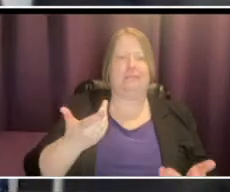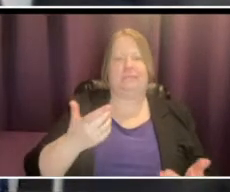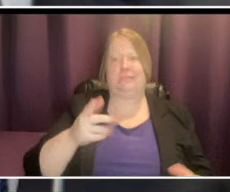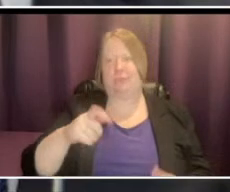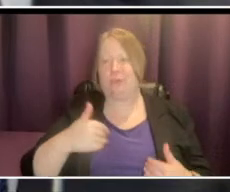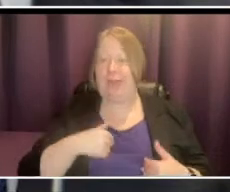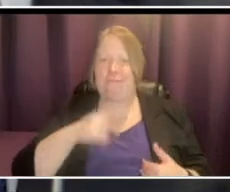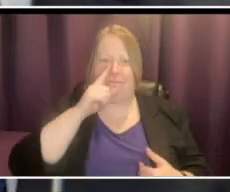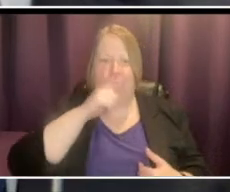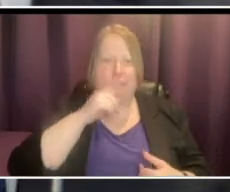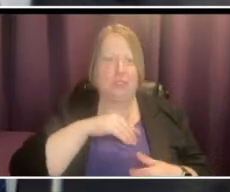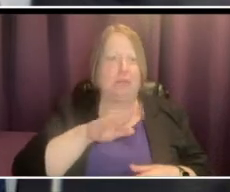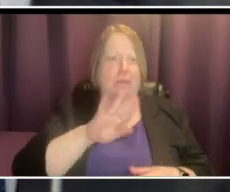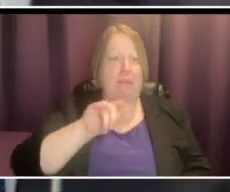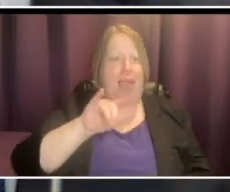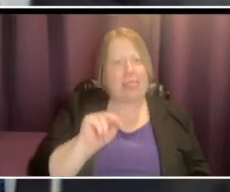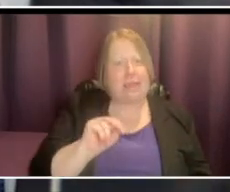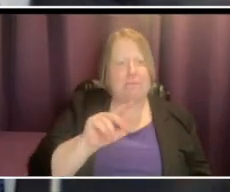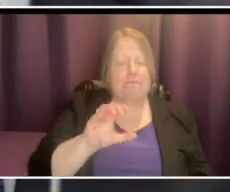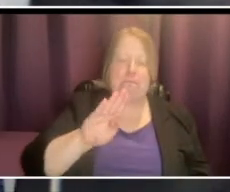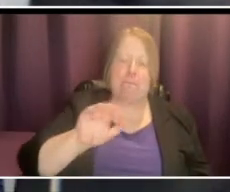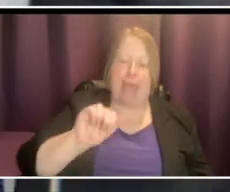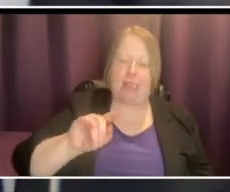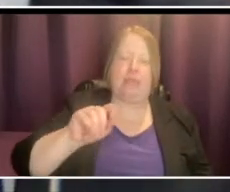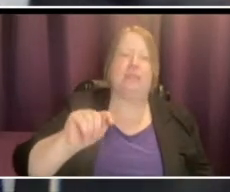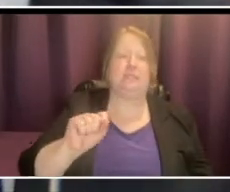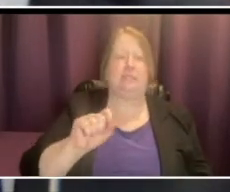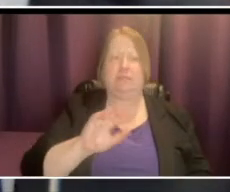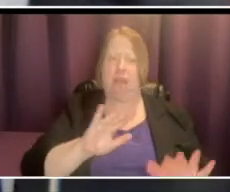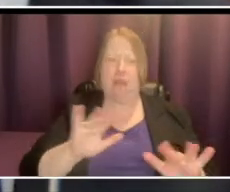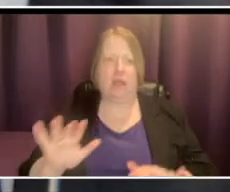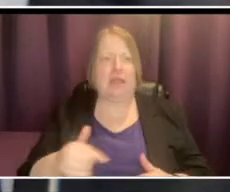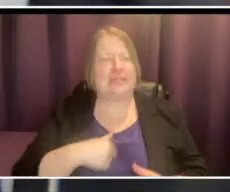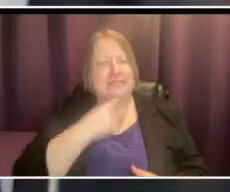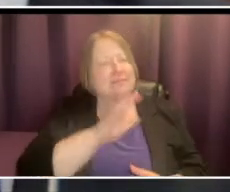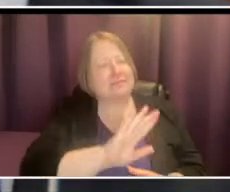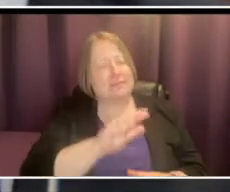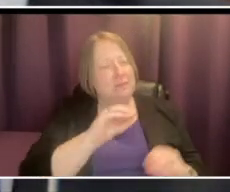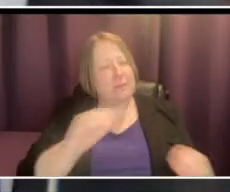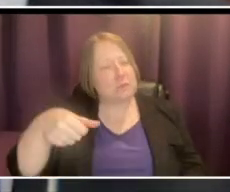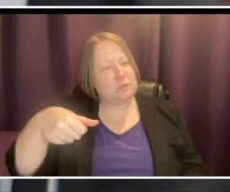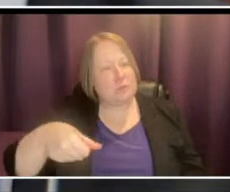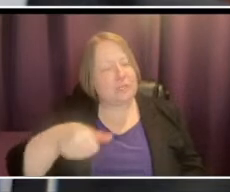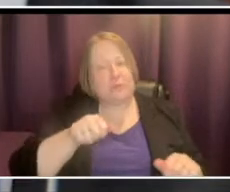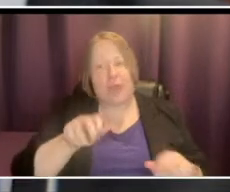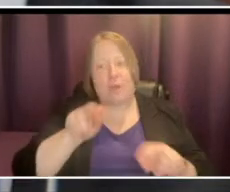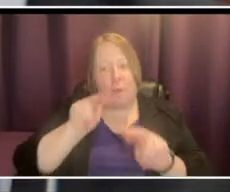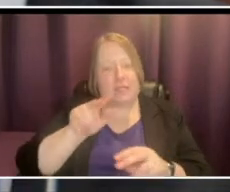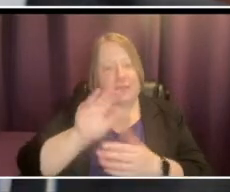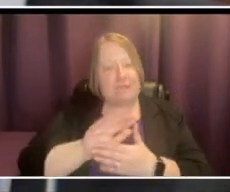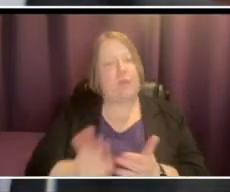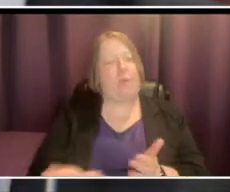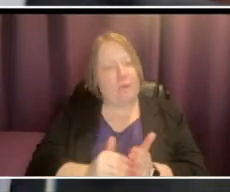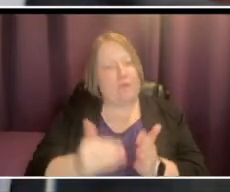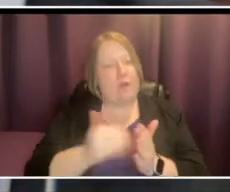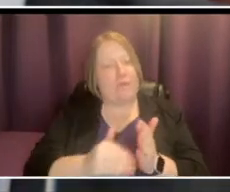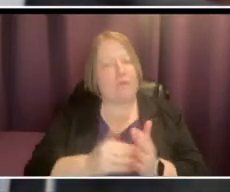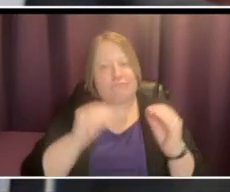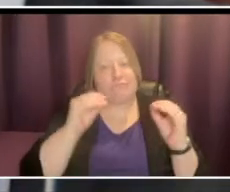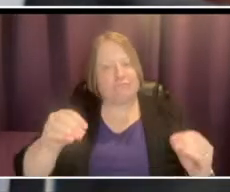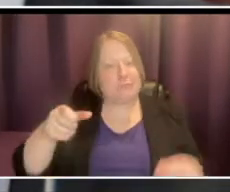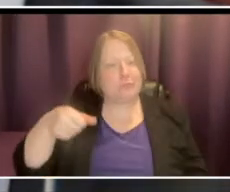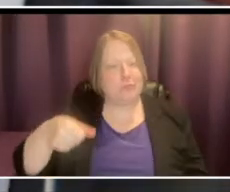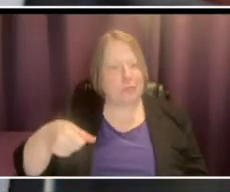table. And I said, no, sir, there is no suitcase. You can watch that video over and over. There is no suitcase. There is a wheeled